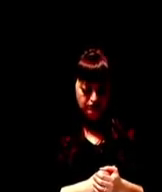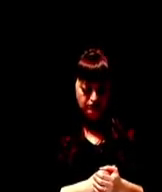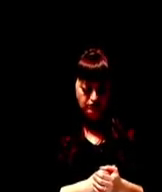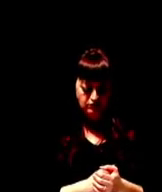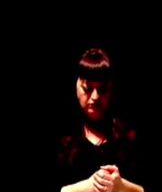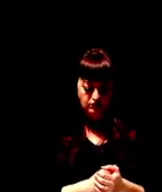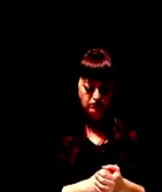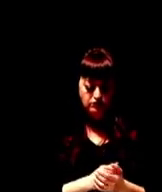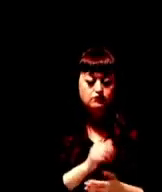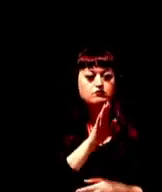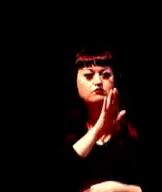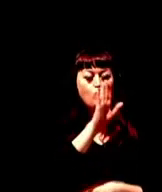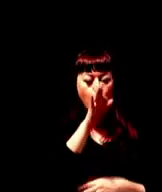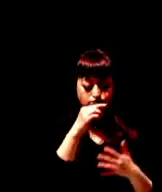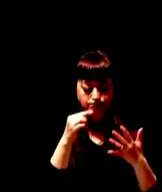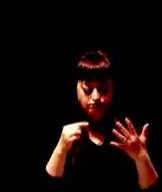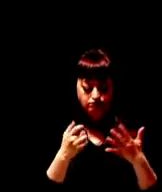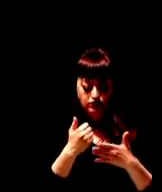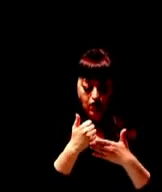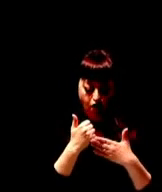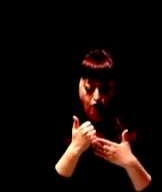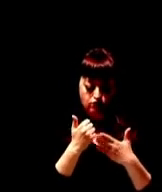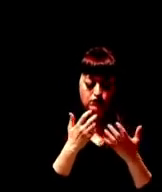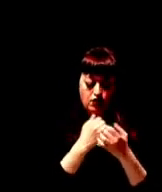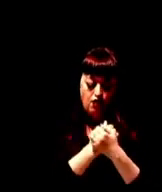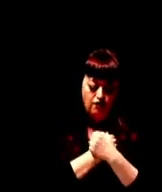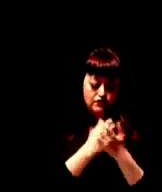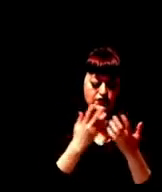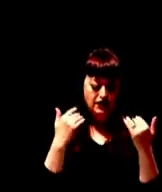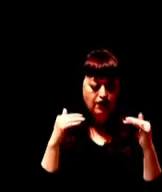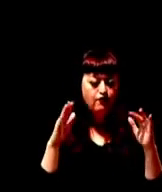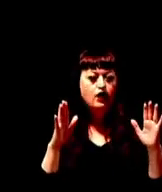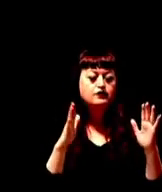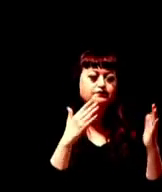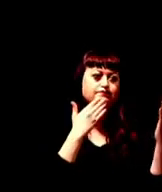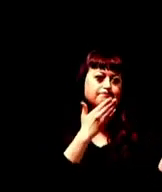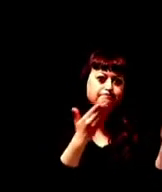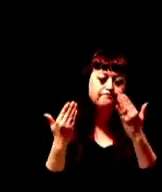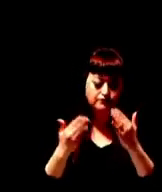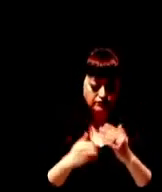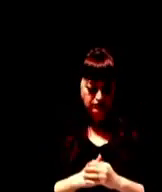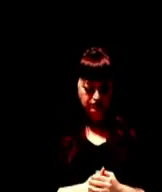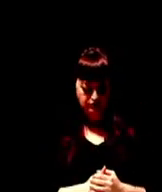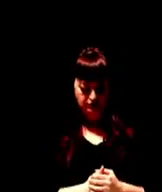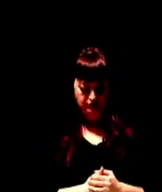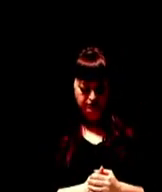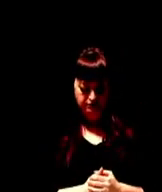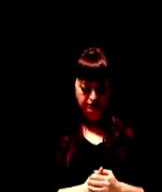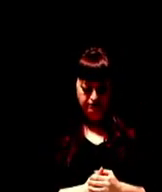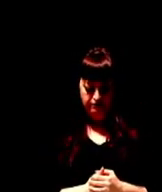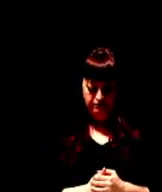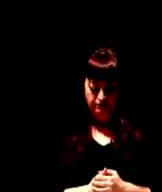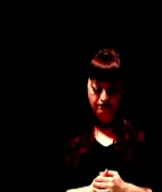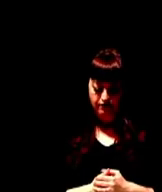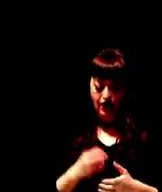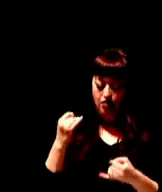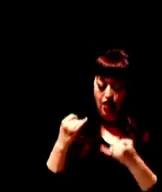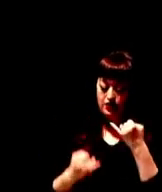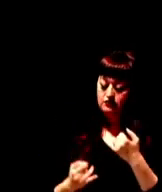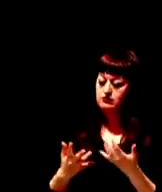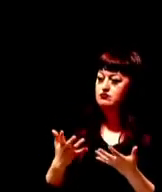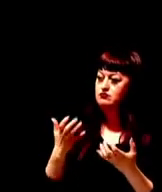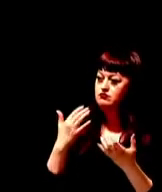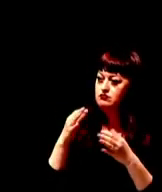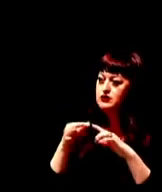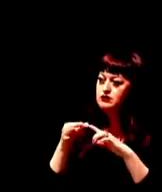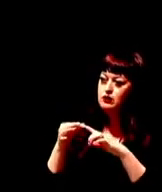These are selfless traits of both love and sacrifice, and they all do not go unrecognized. Lastly, I'd like to give a